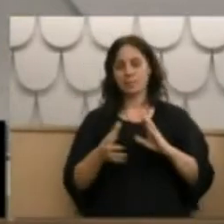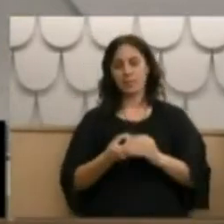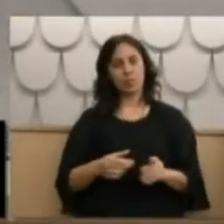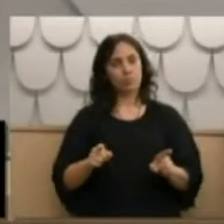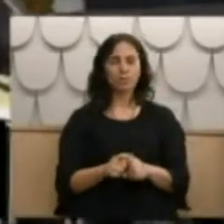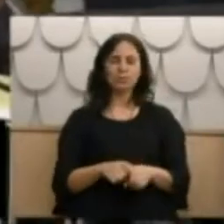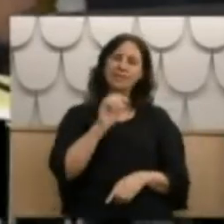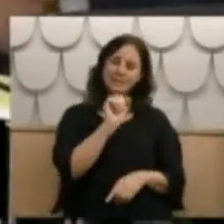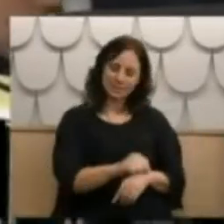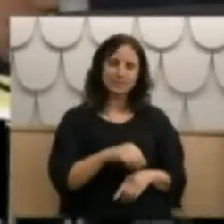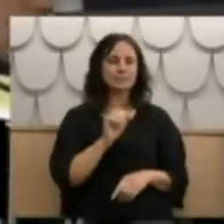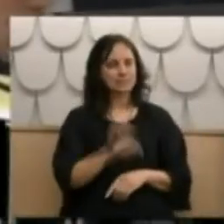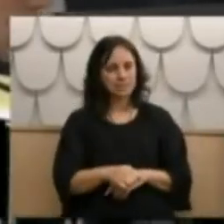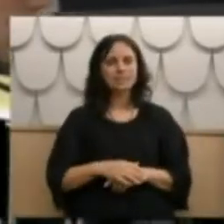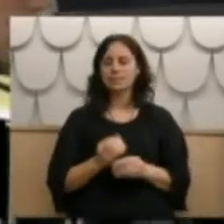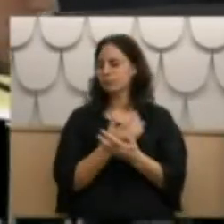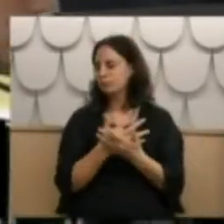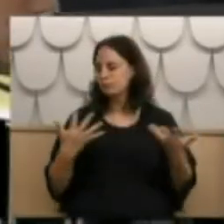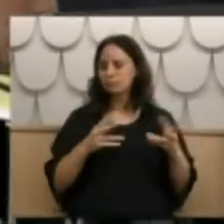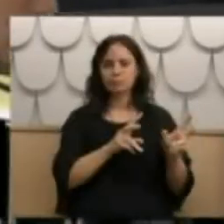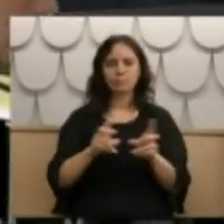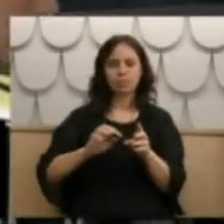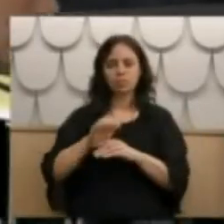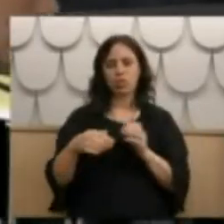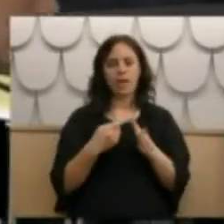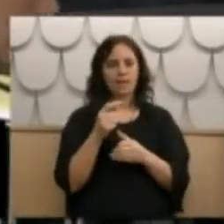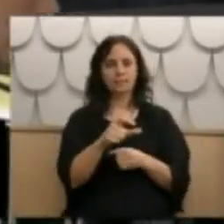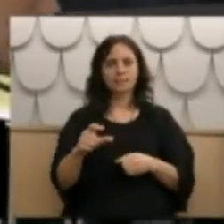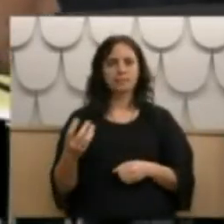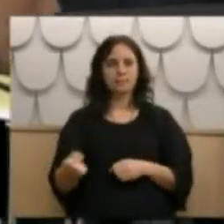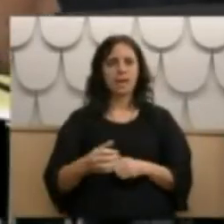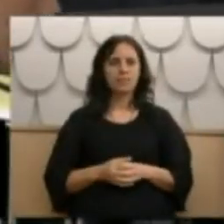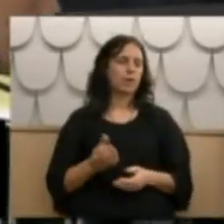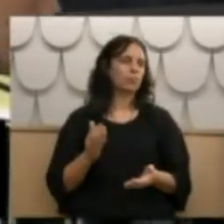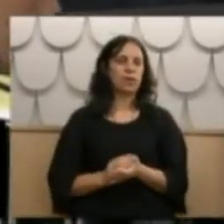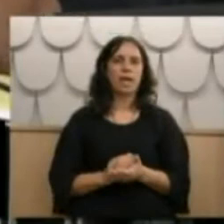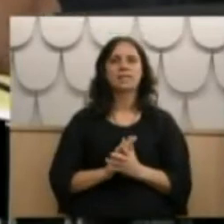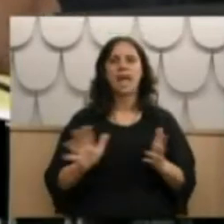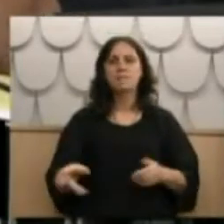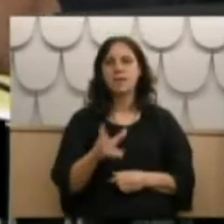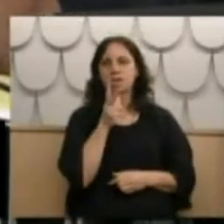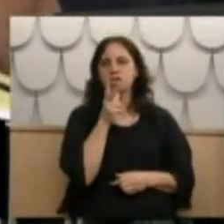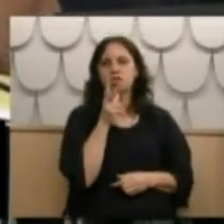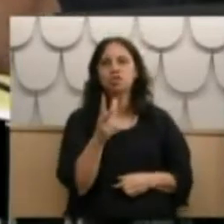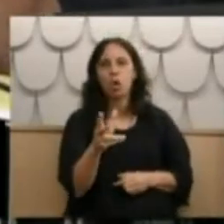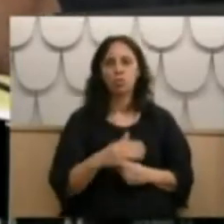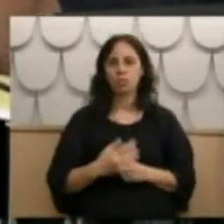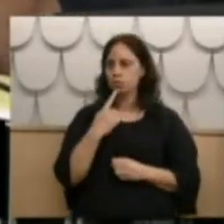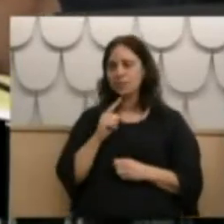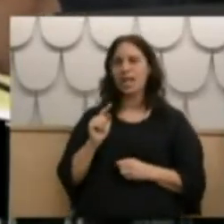is problematic. There are a lot of issues in the ACC field, but frankly it's a joke to say that it provides